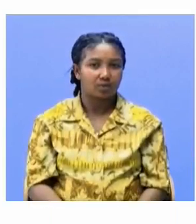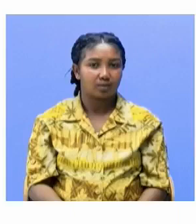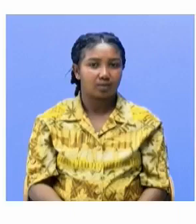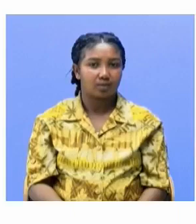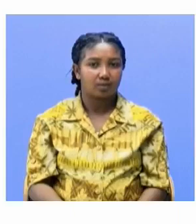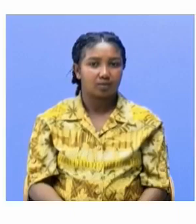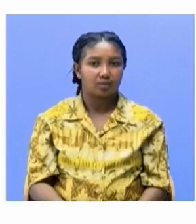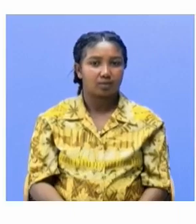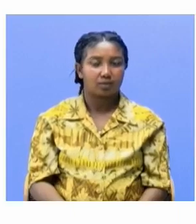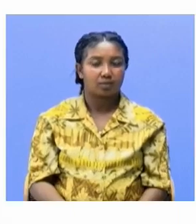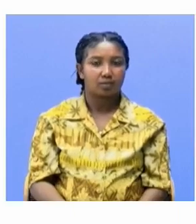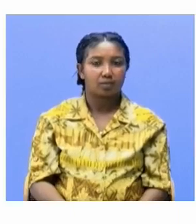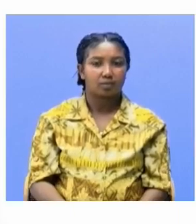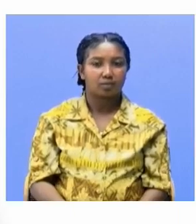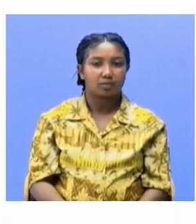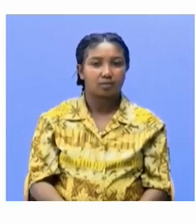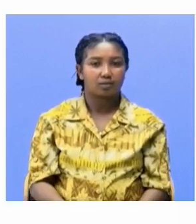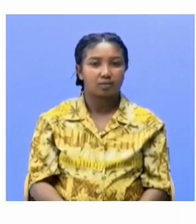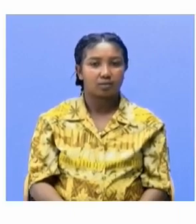Going to.